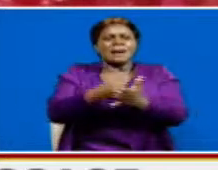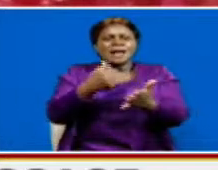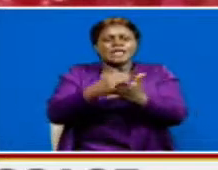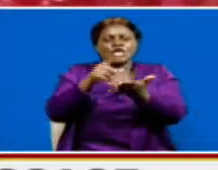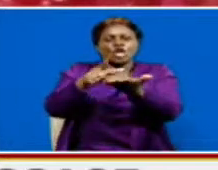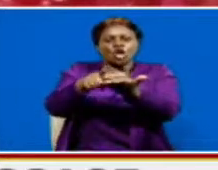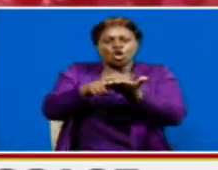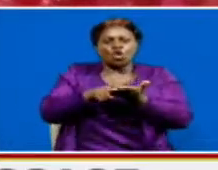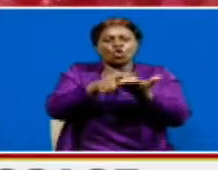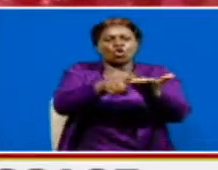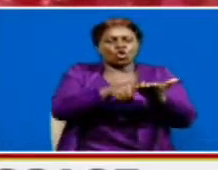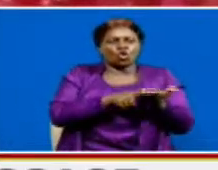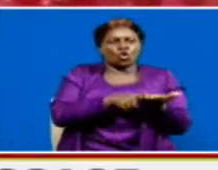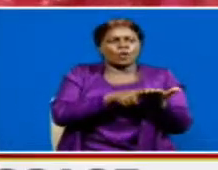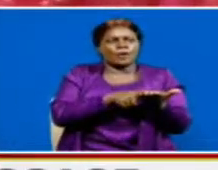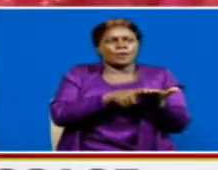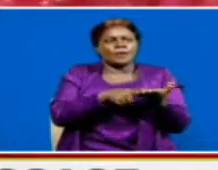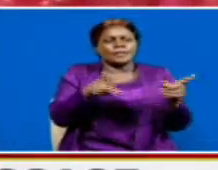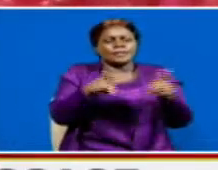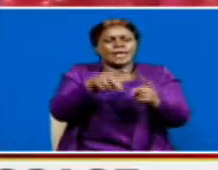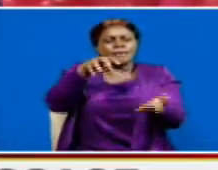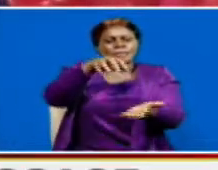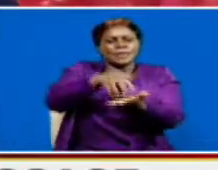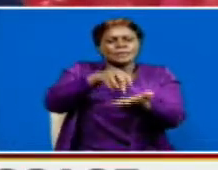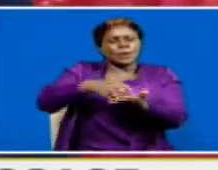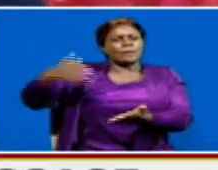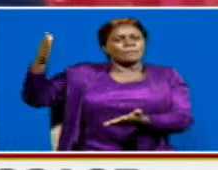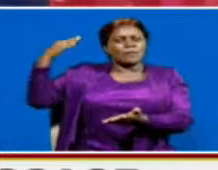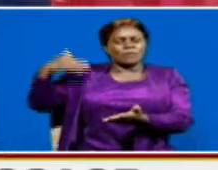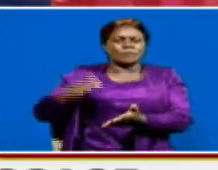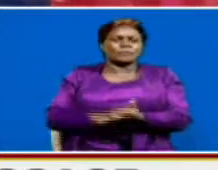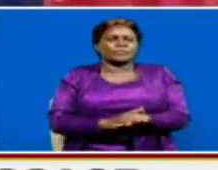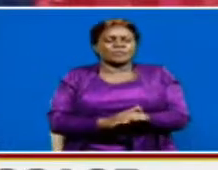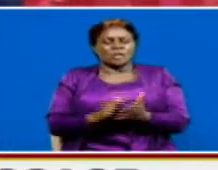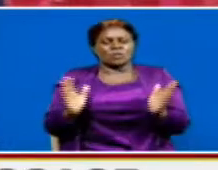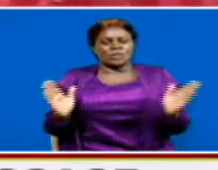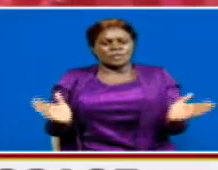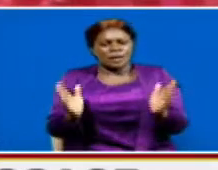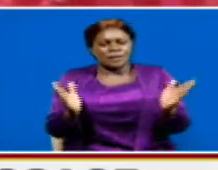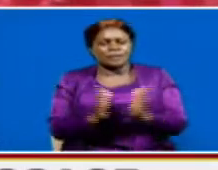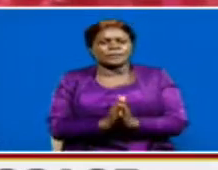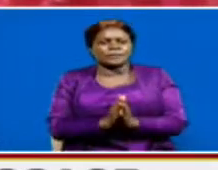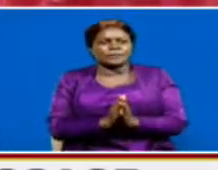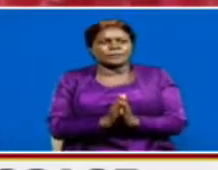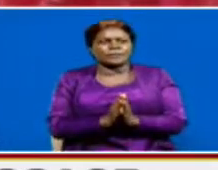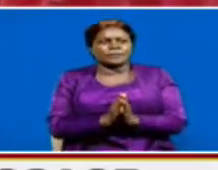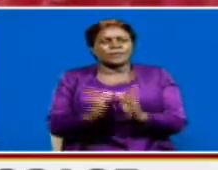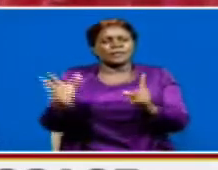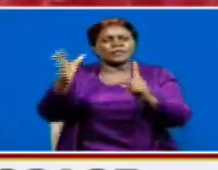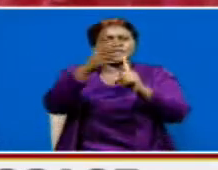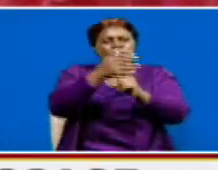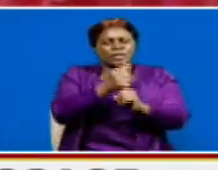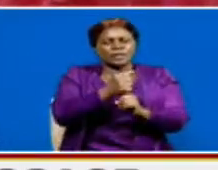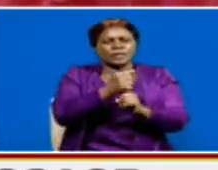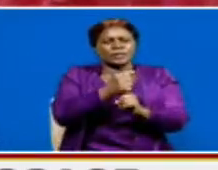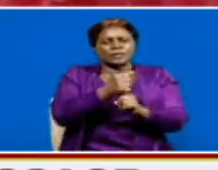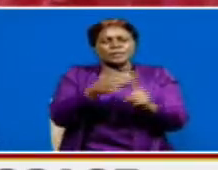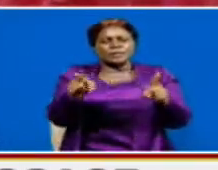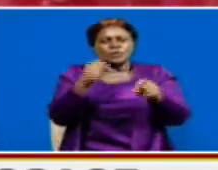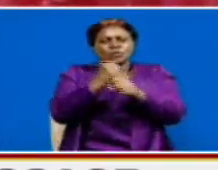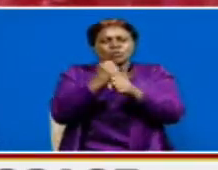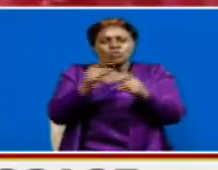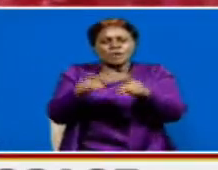debt, as has been the case. We take pride in the strides we've made as a